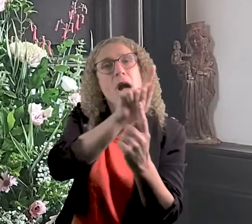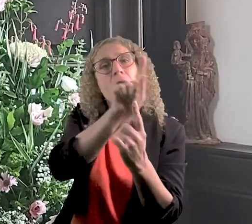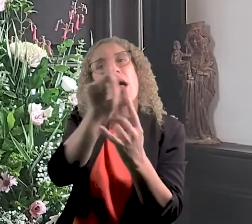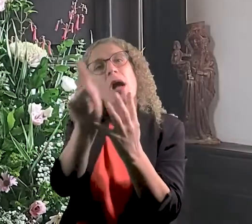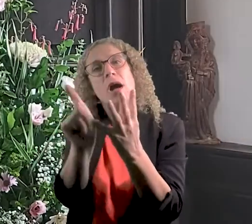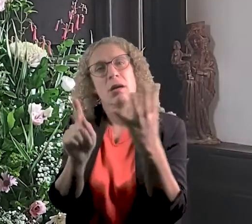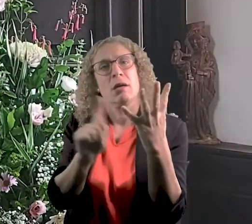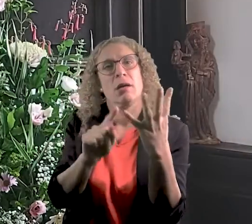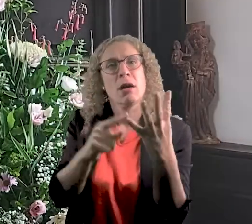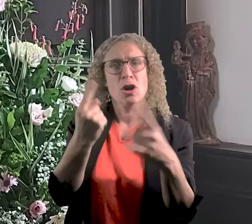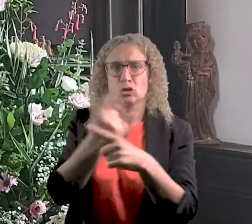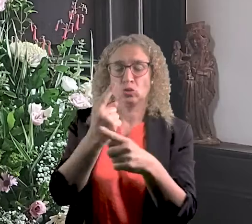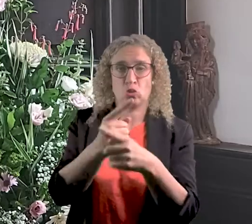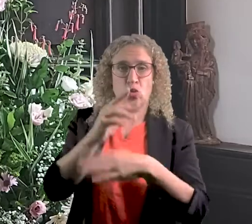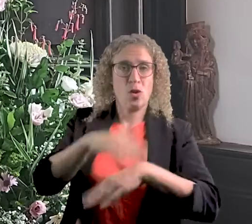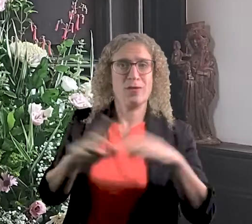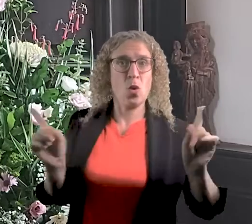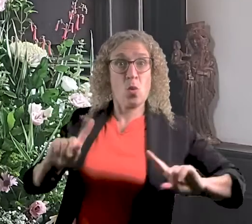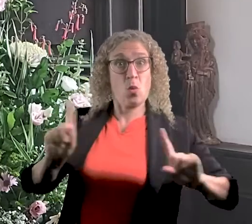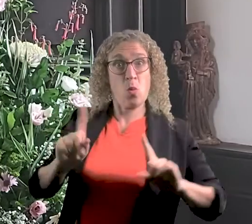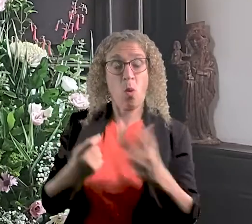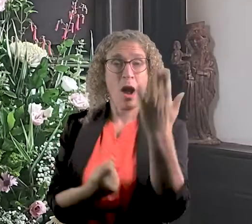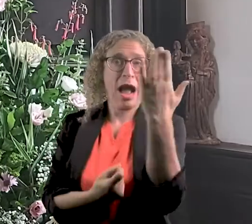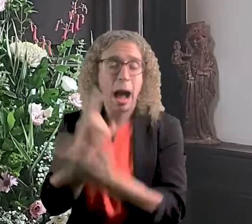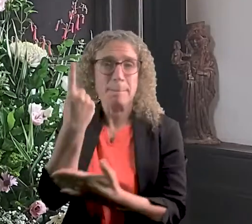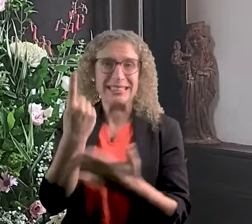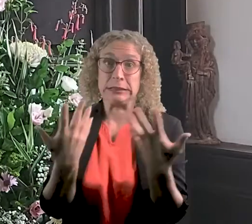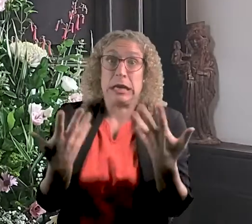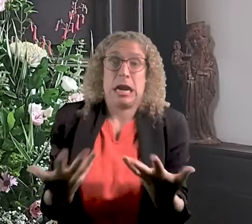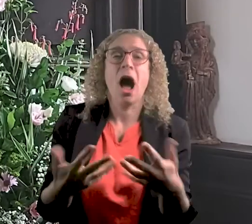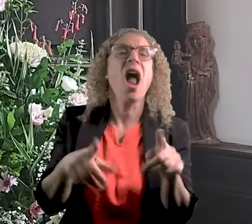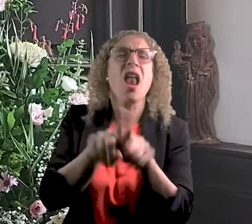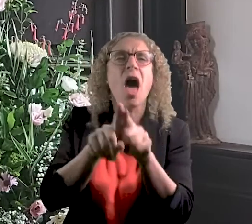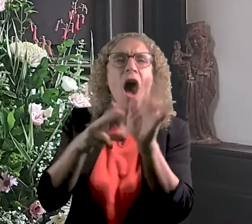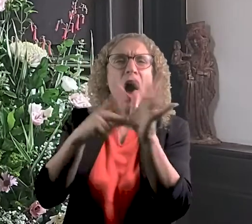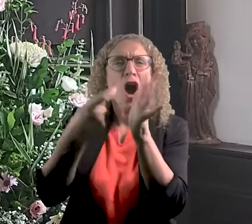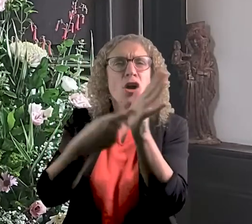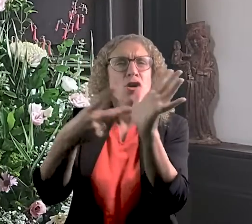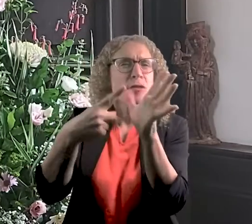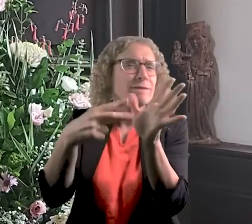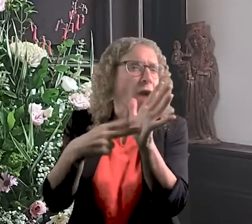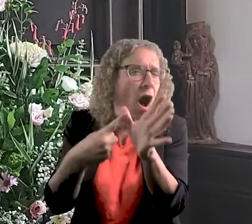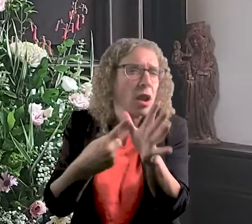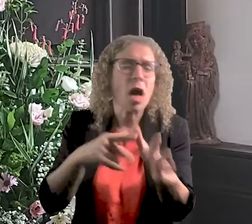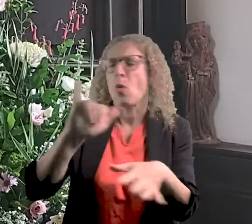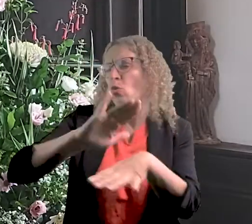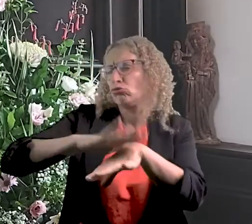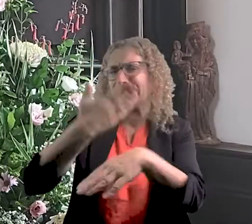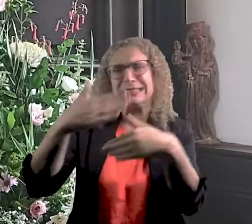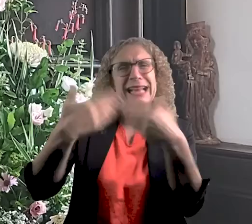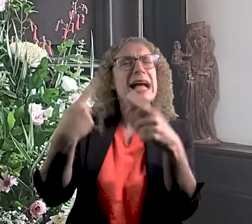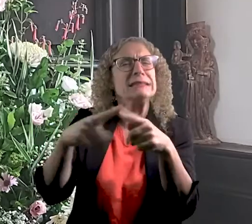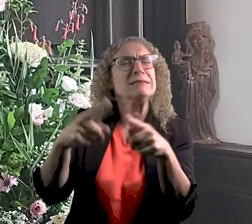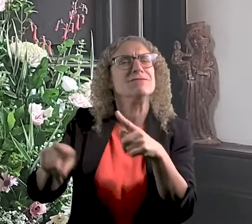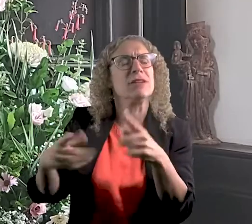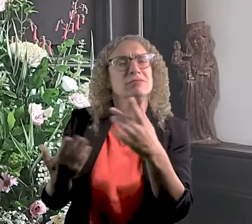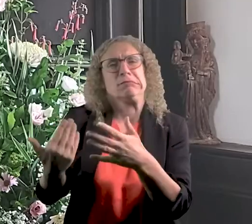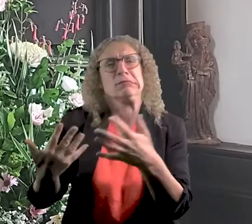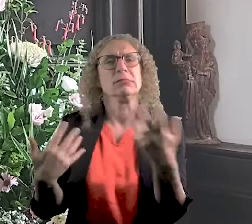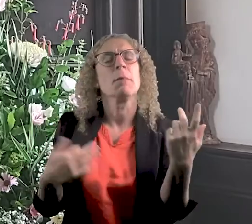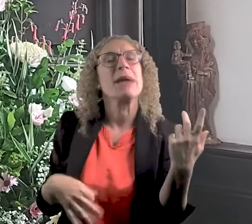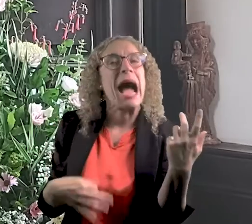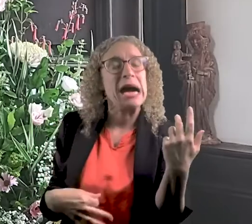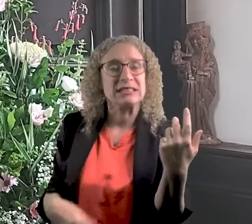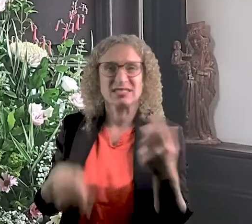final episode highlighted how, with the explosion of bands like Nirvana and Green Day, punk went from the